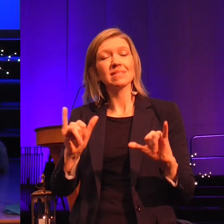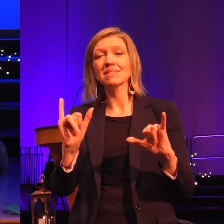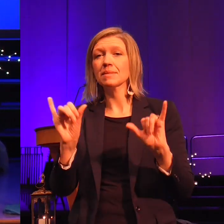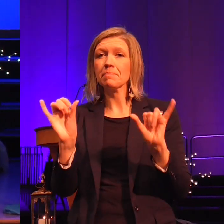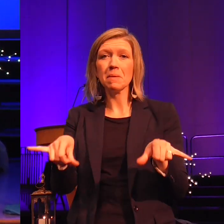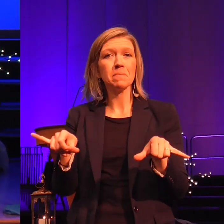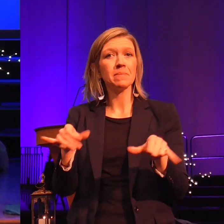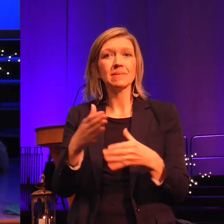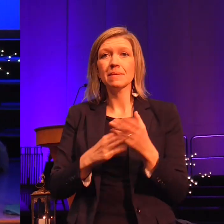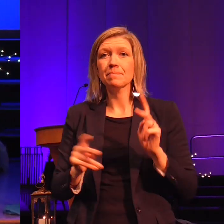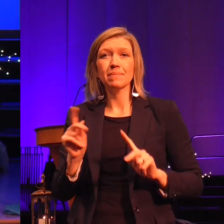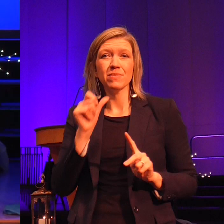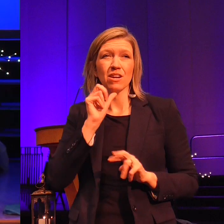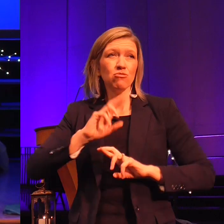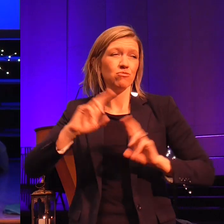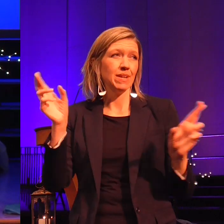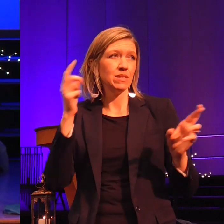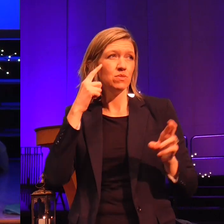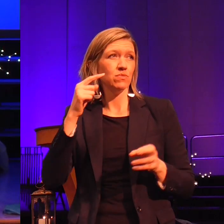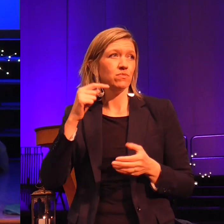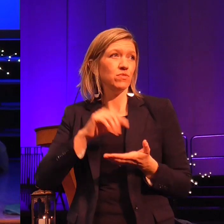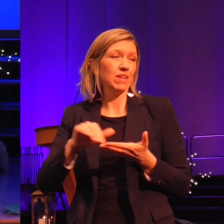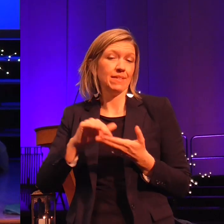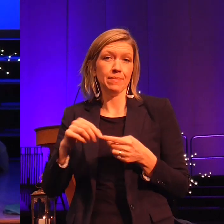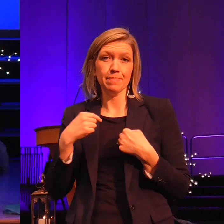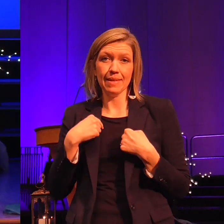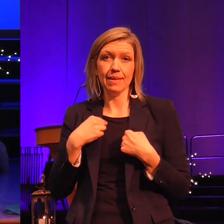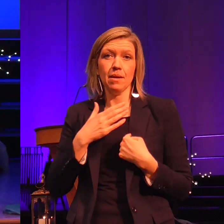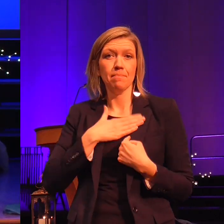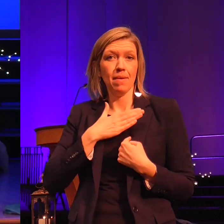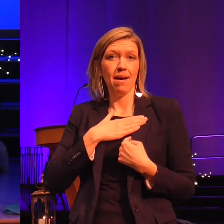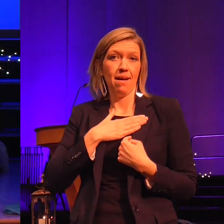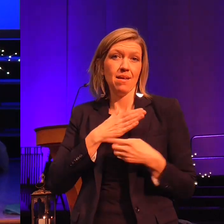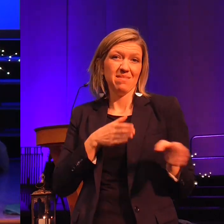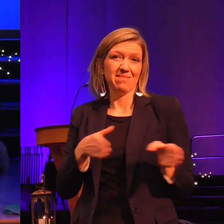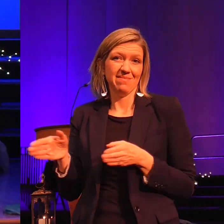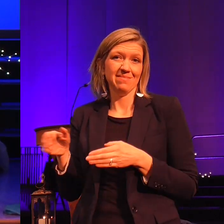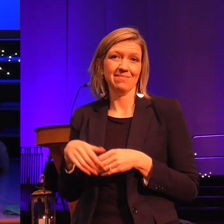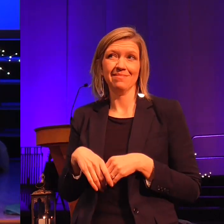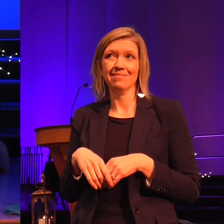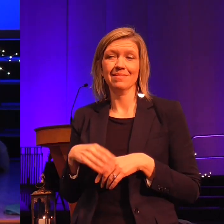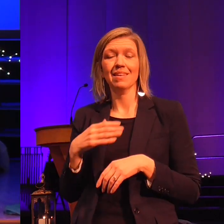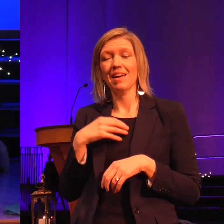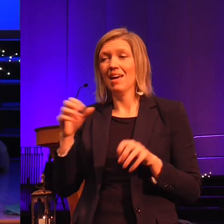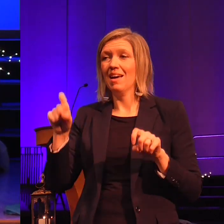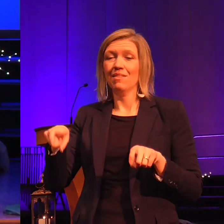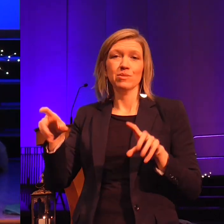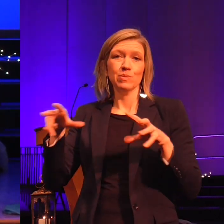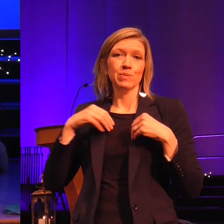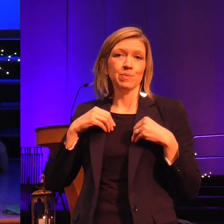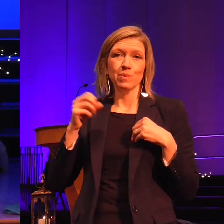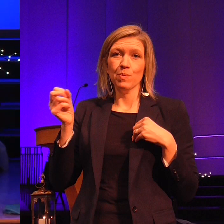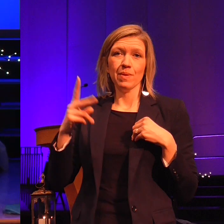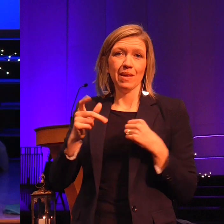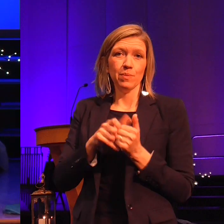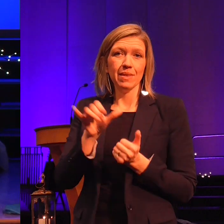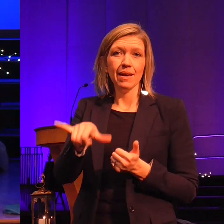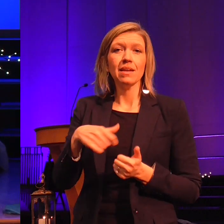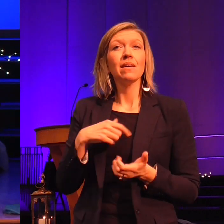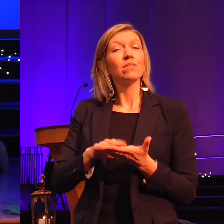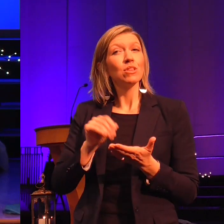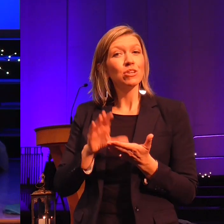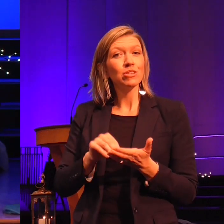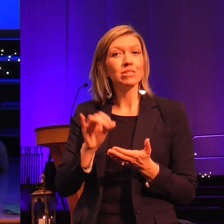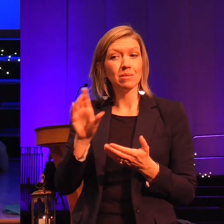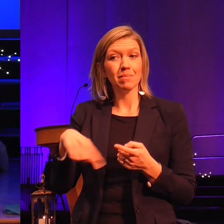ready to forgive me on my agenda. And I have to be okay with that. And what I've come to learn about that is I have to